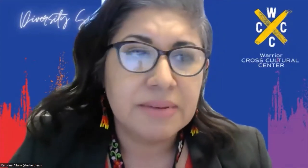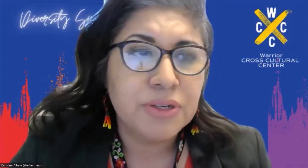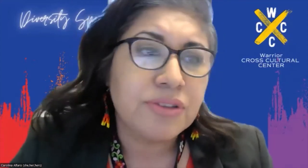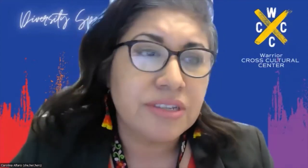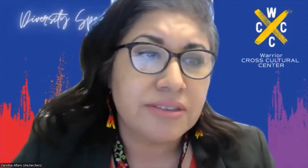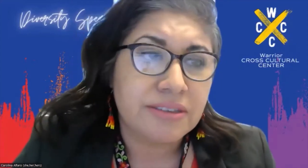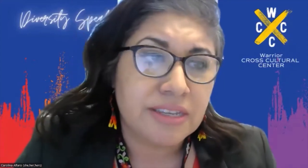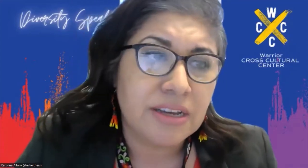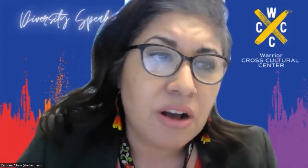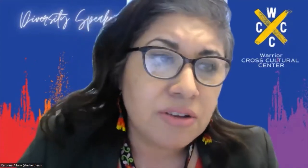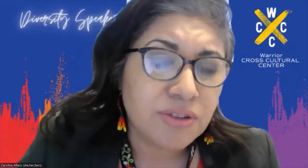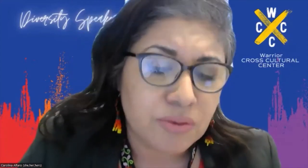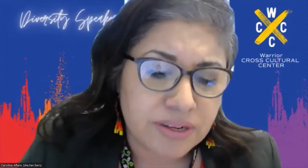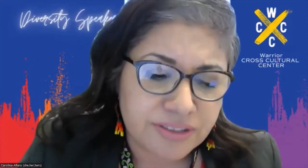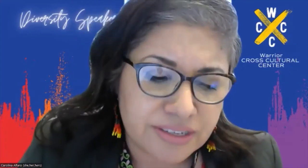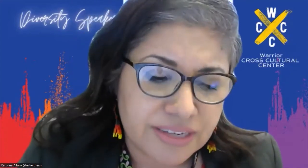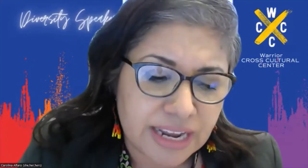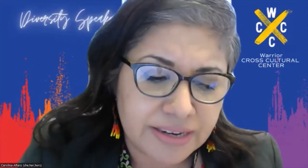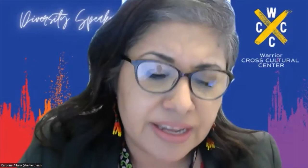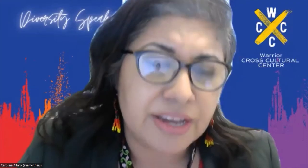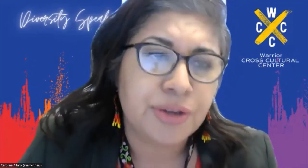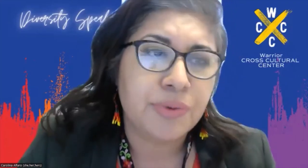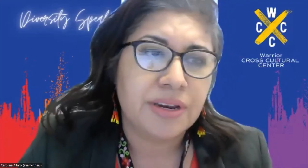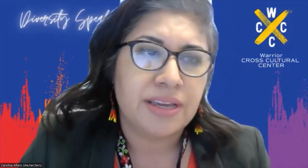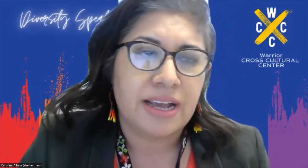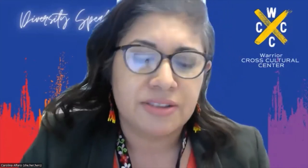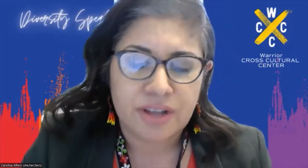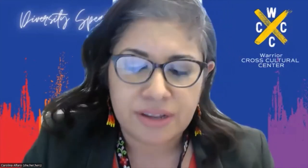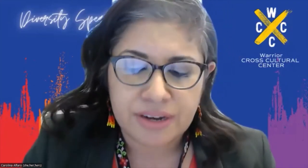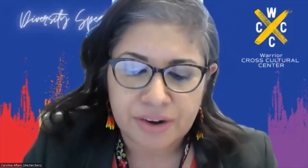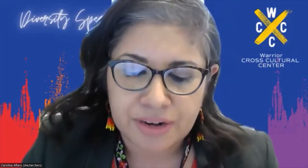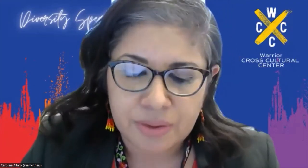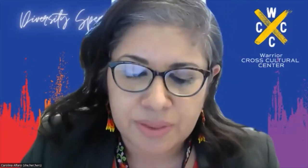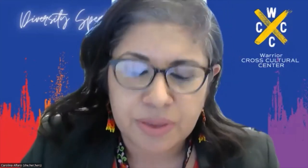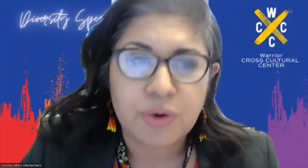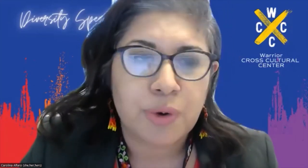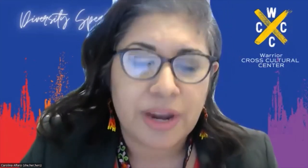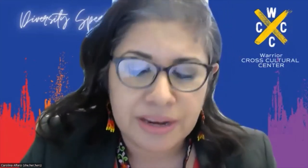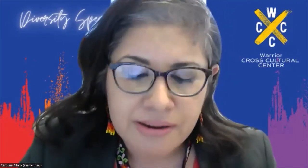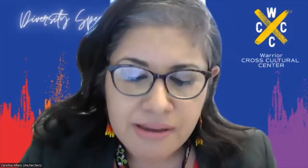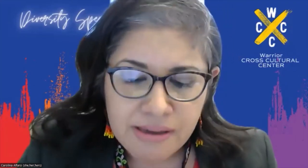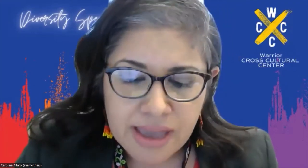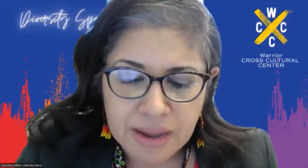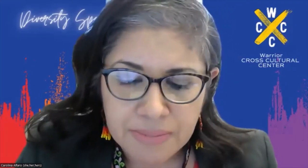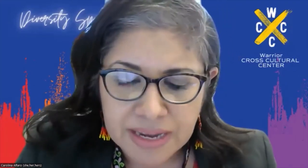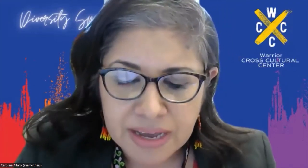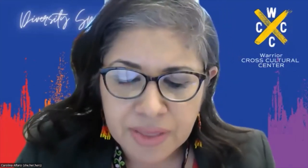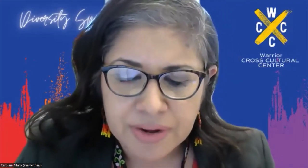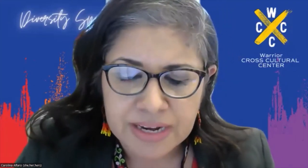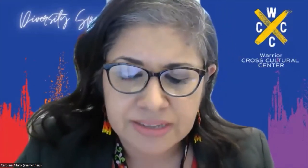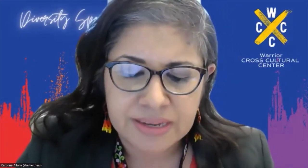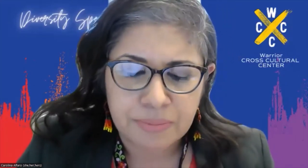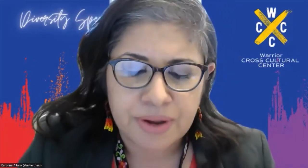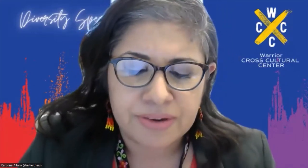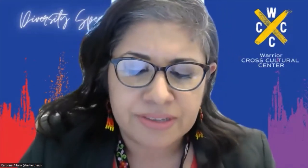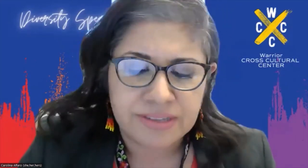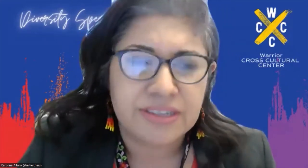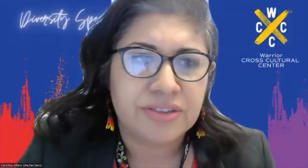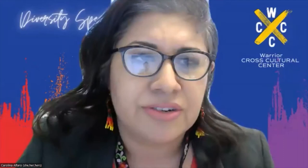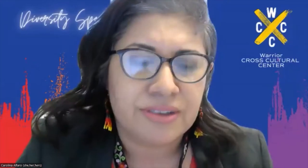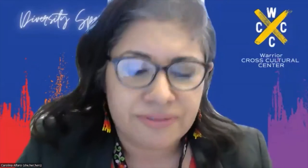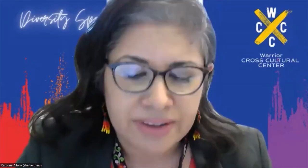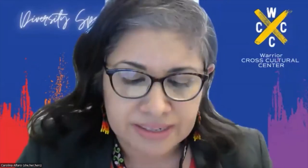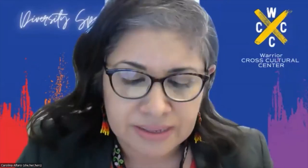The WCCC also wants to stand in unity and solidarity with Ukraine and many other innocent brothers